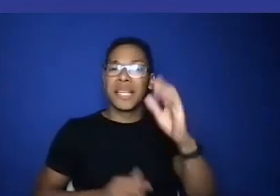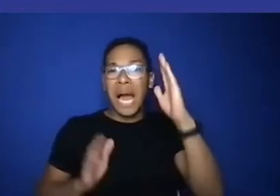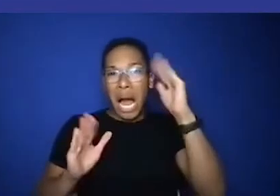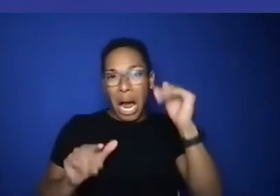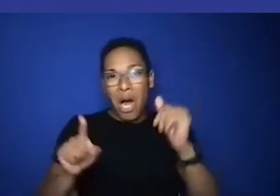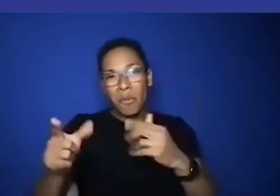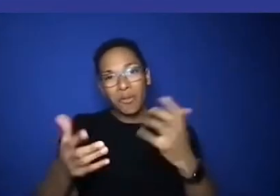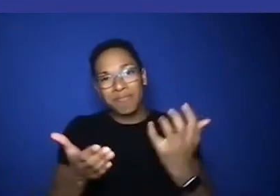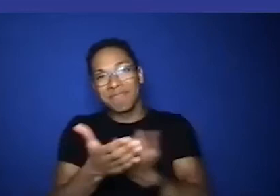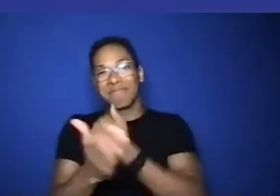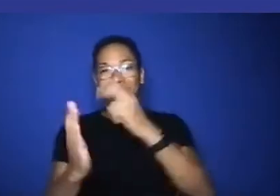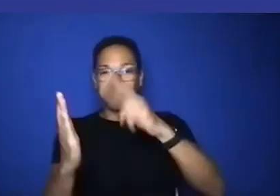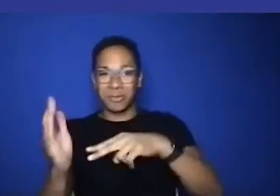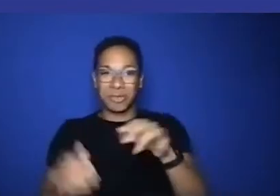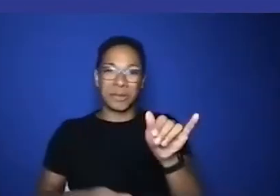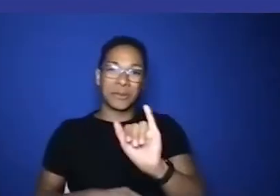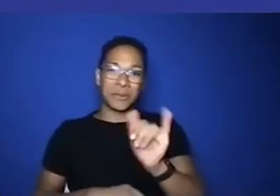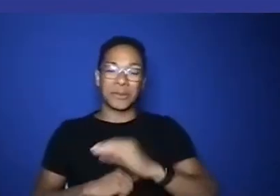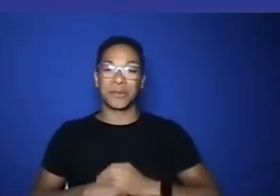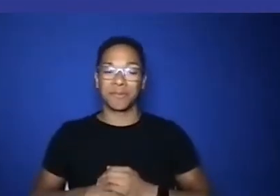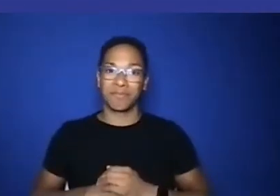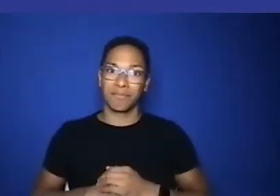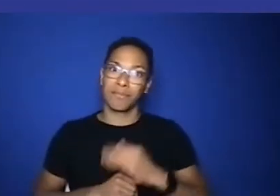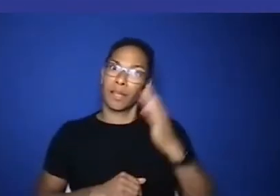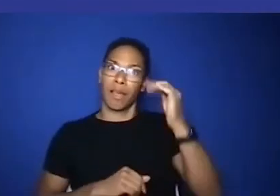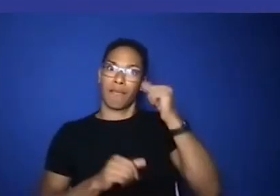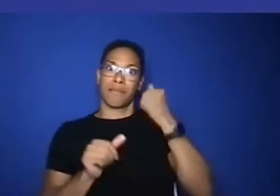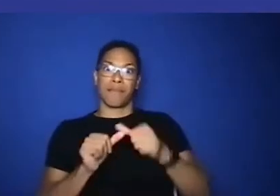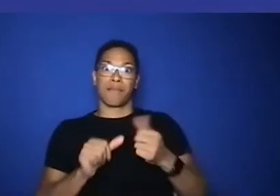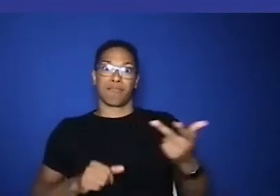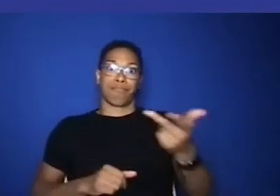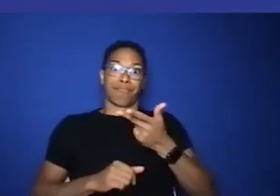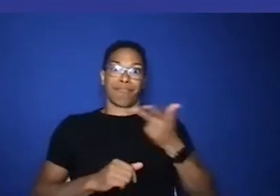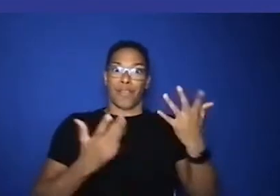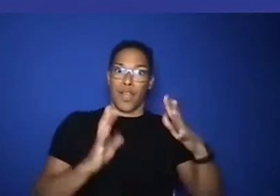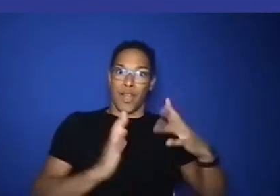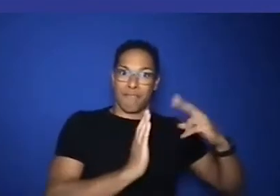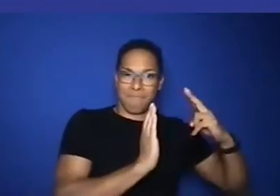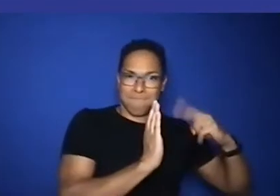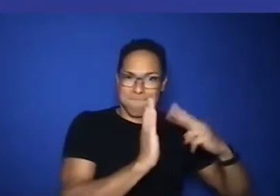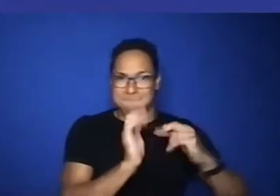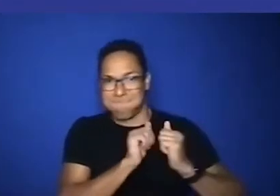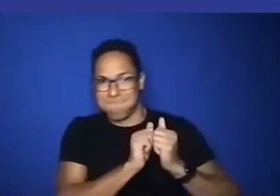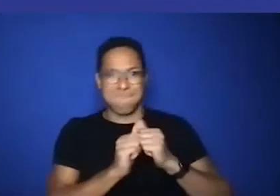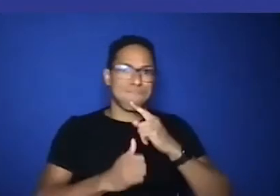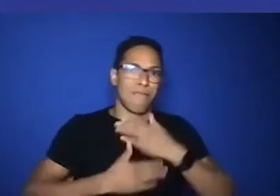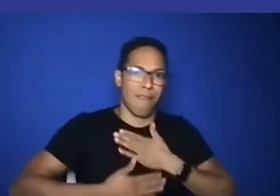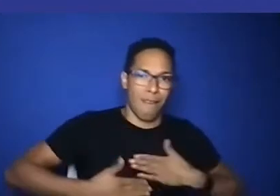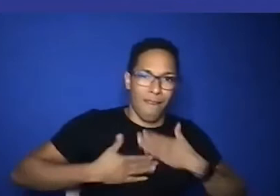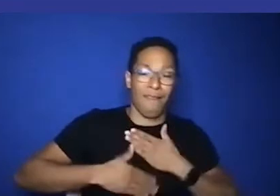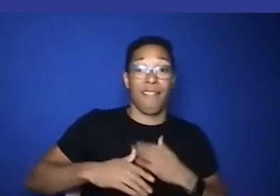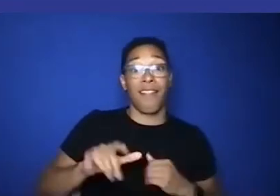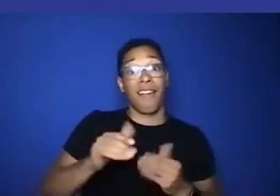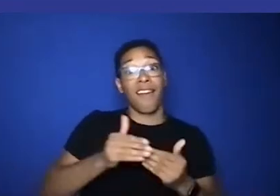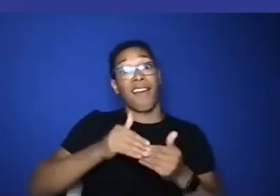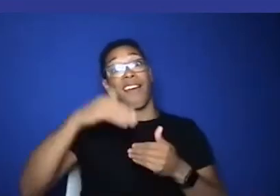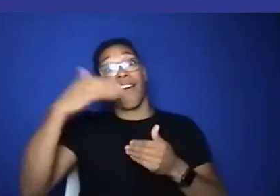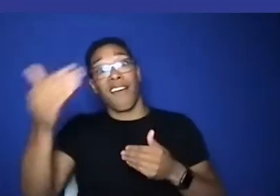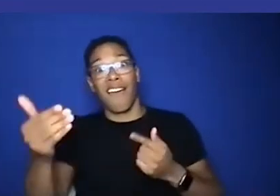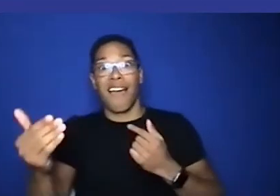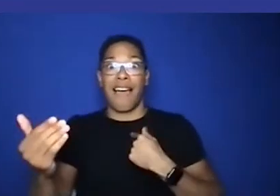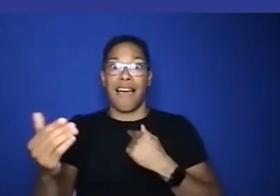us, recently, and after having read that essay, I got to see Dr. Kimmerer speak, and it really relates to what Nicole said,